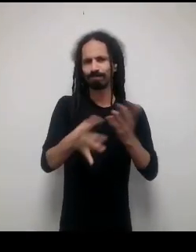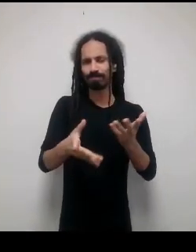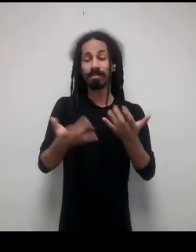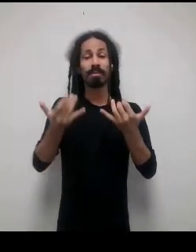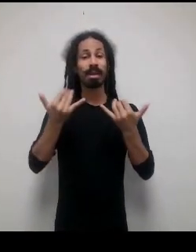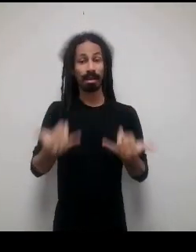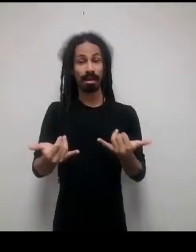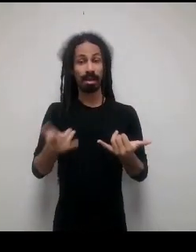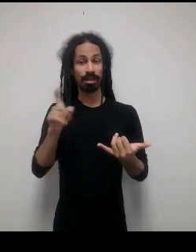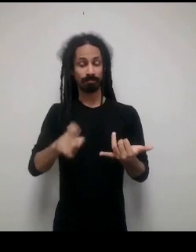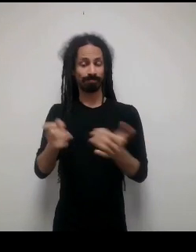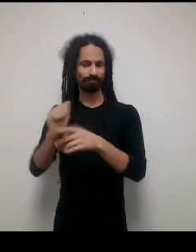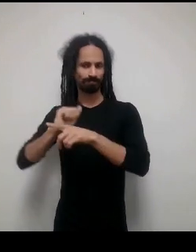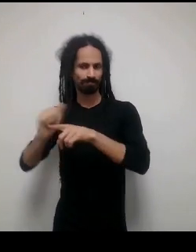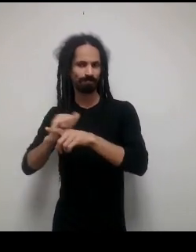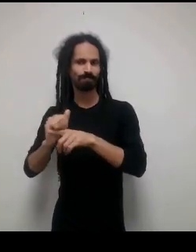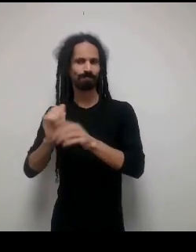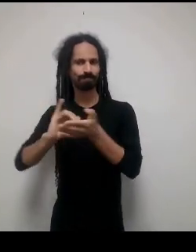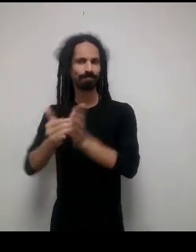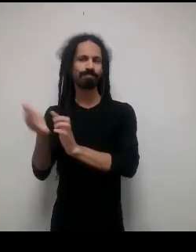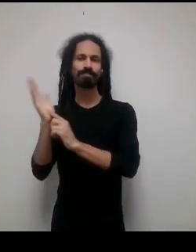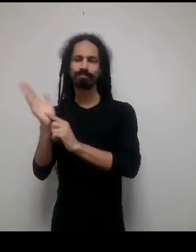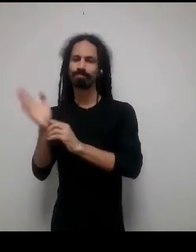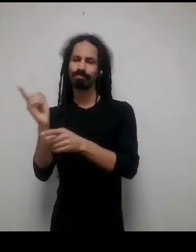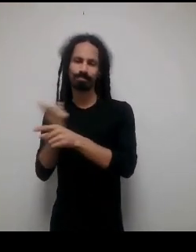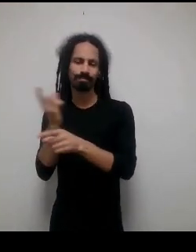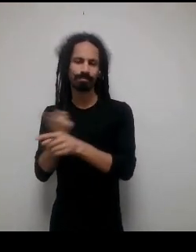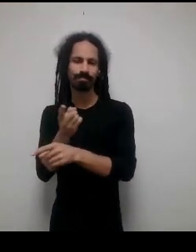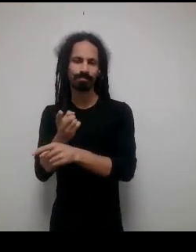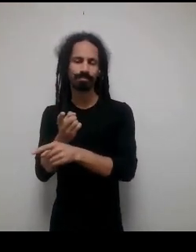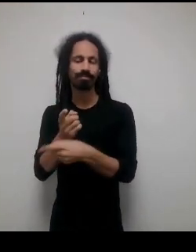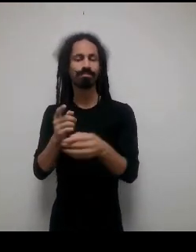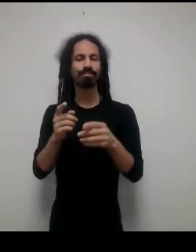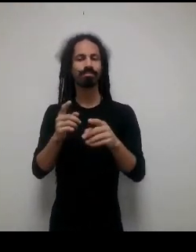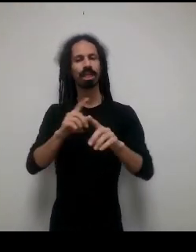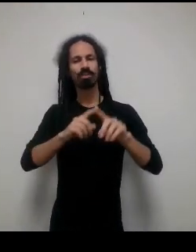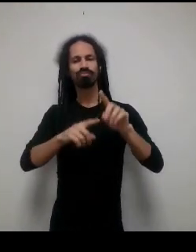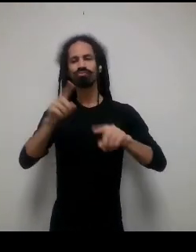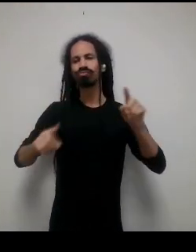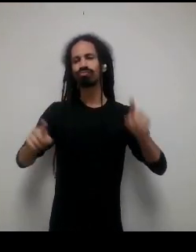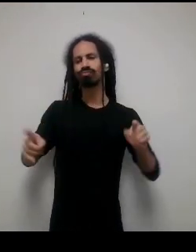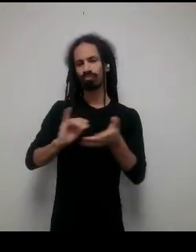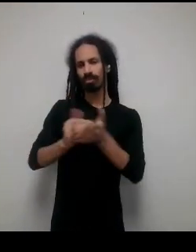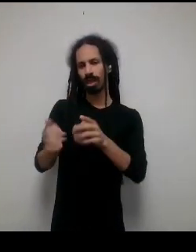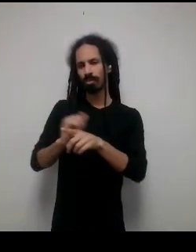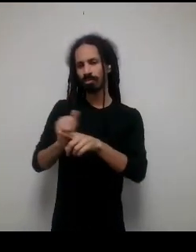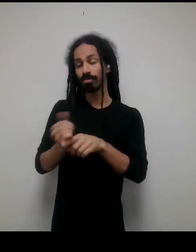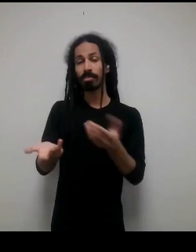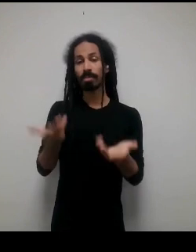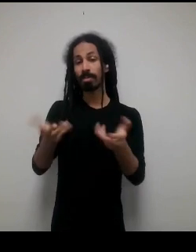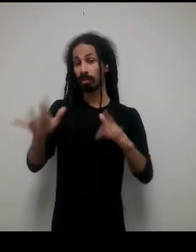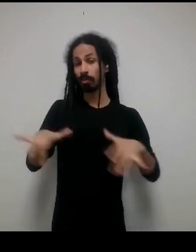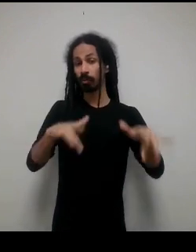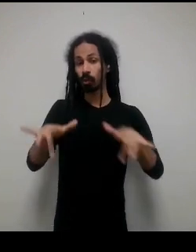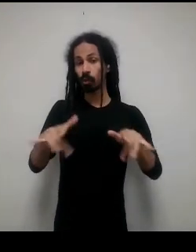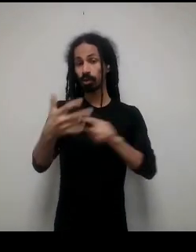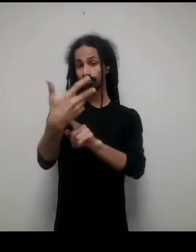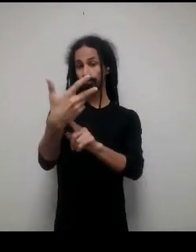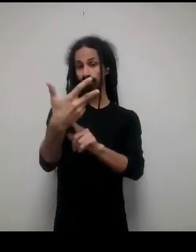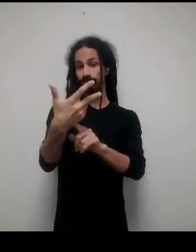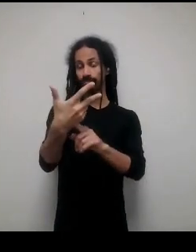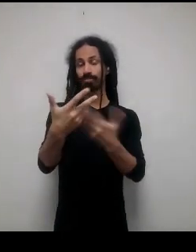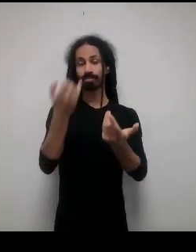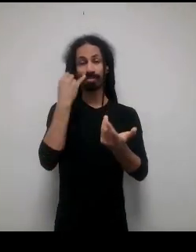practice putting it all together. There's different ways you could practice. You may want to try recording yourself, especially if you're going to be doing an